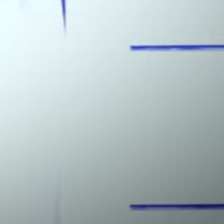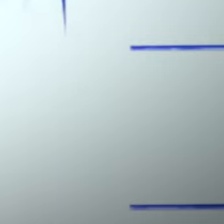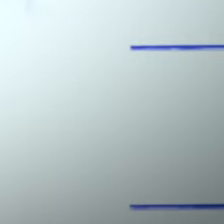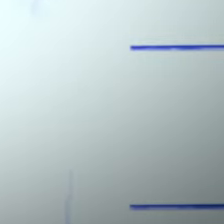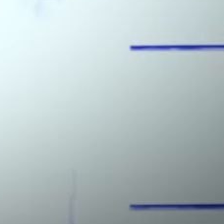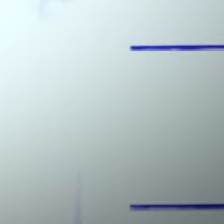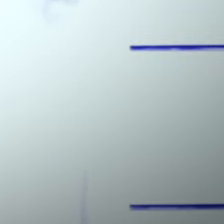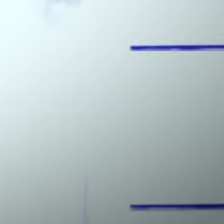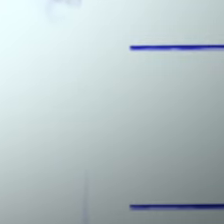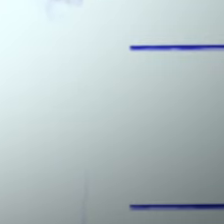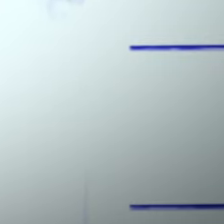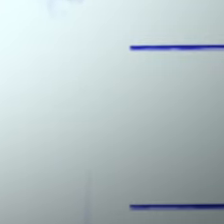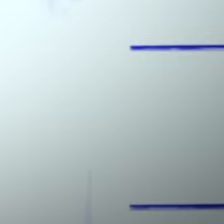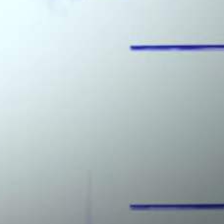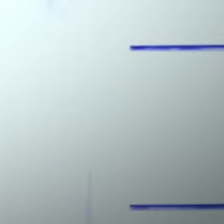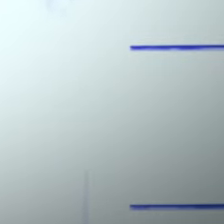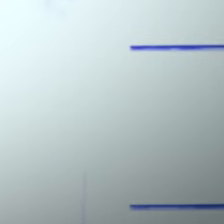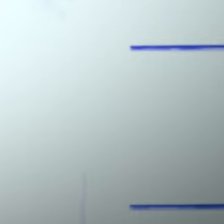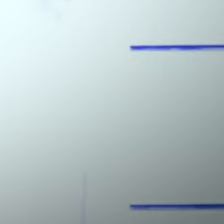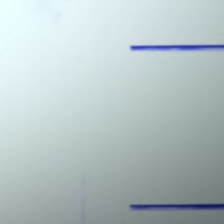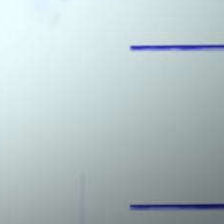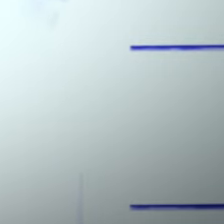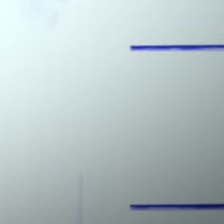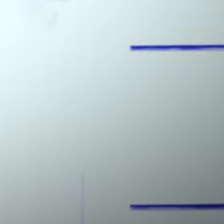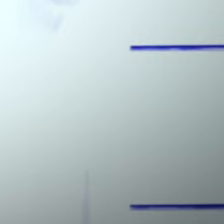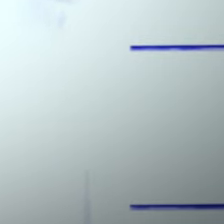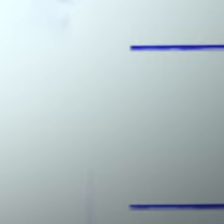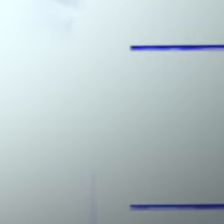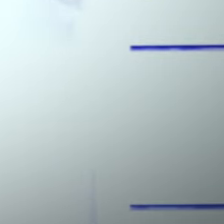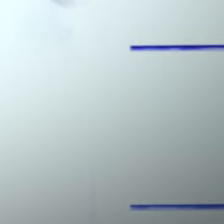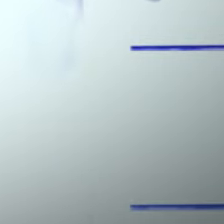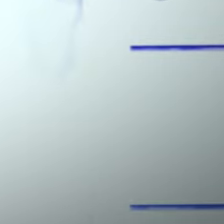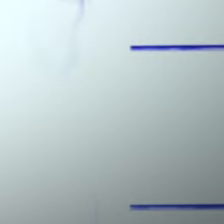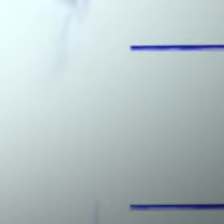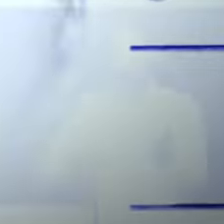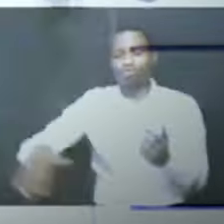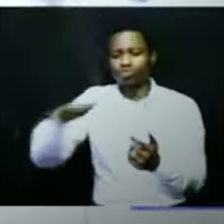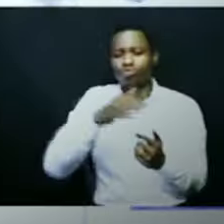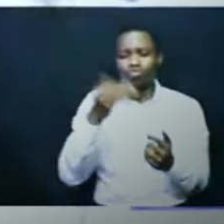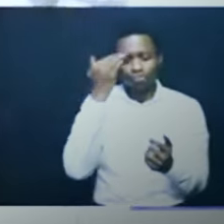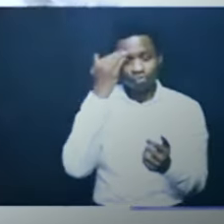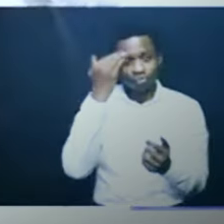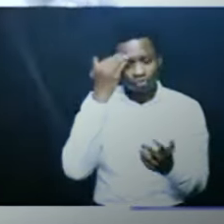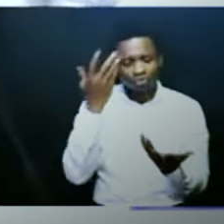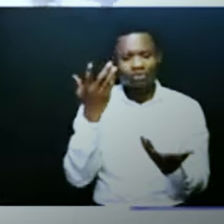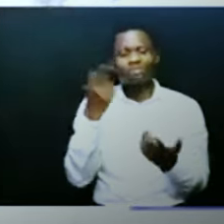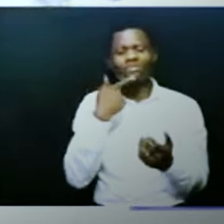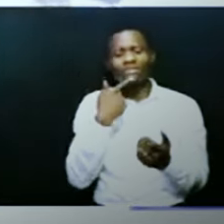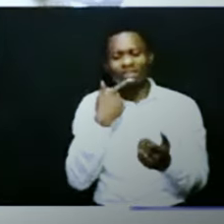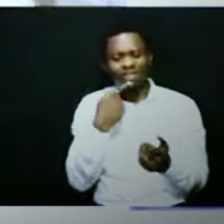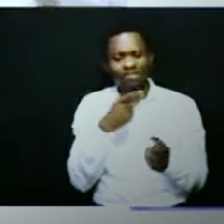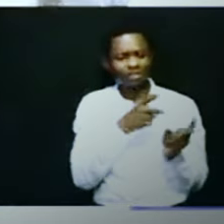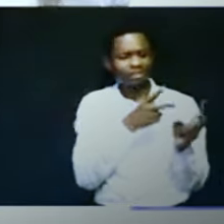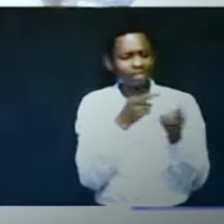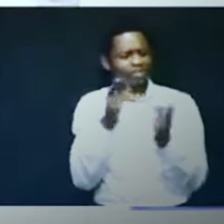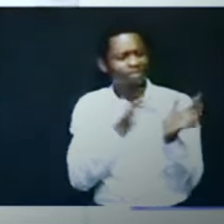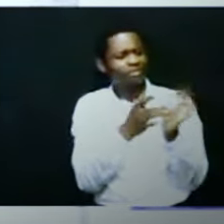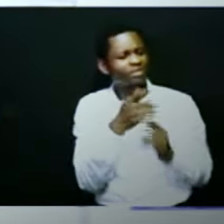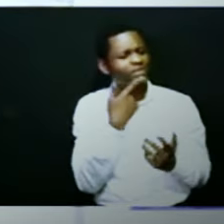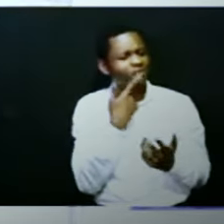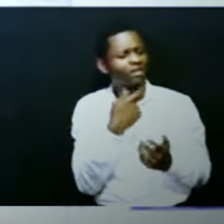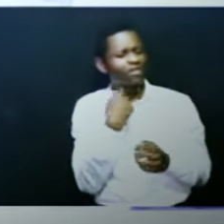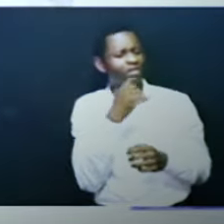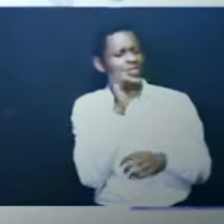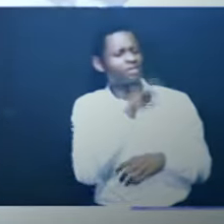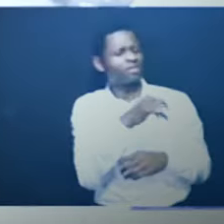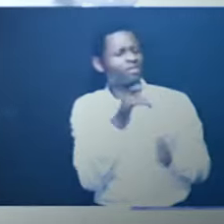speak, they will say, ah, is it not Joseph's son? Ah, could see, sir, one said, then Nim Yia, now Nim Numpono, what is Wakasa will be someone